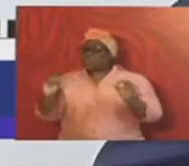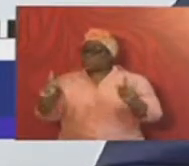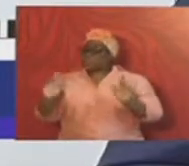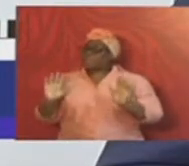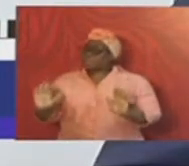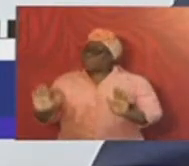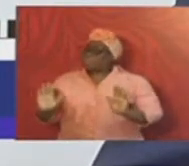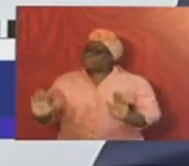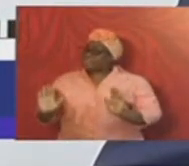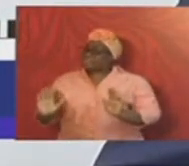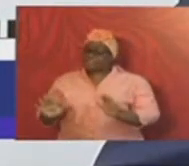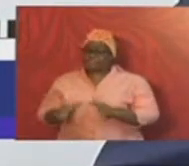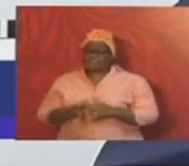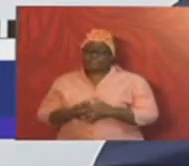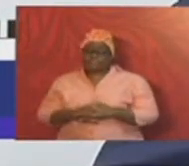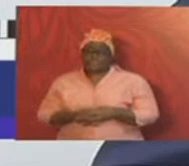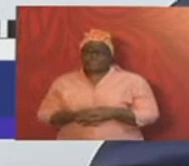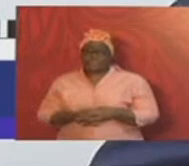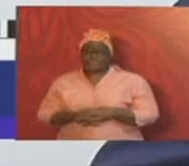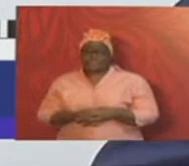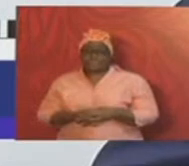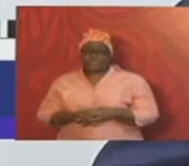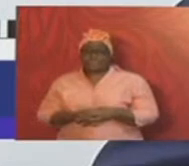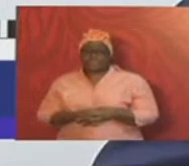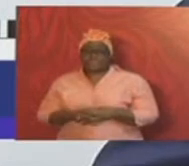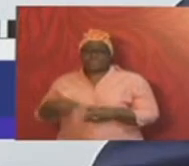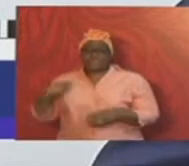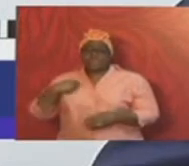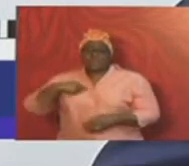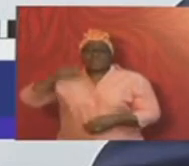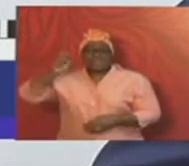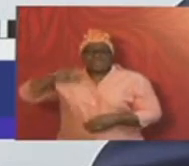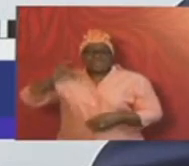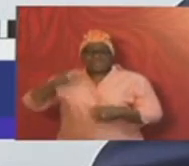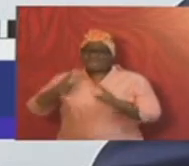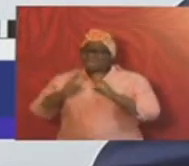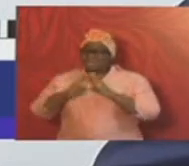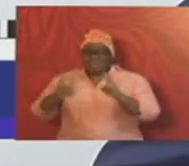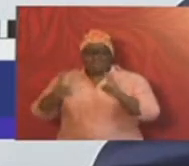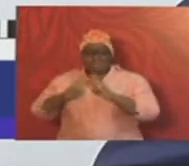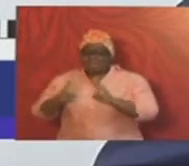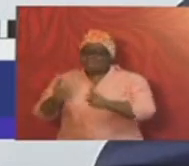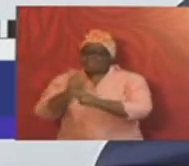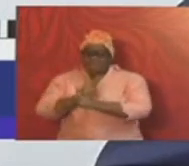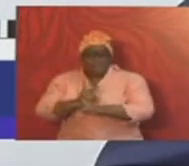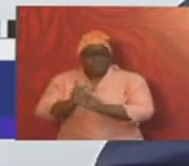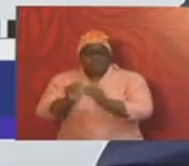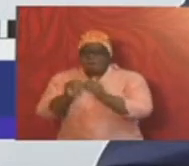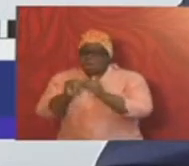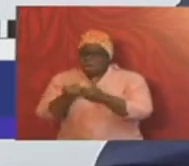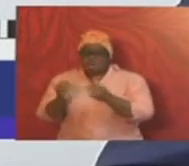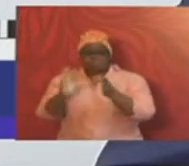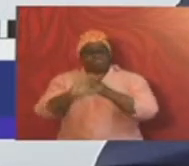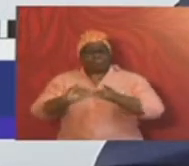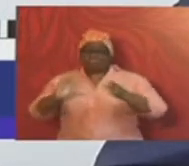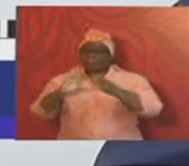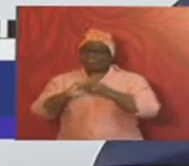we have to be very careful how we speak and ascribe